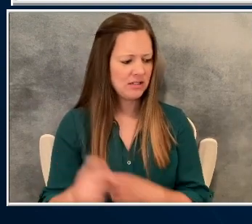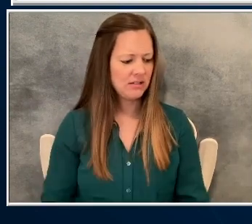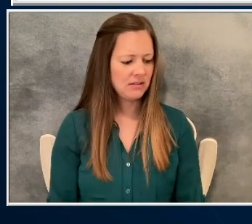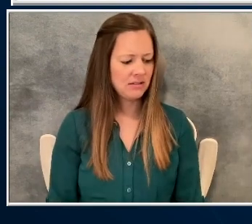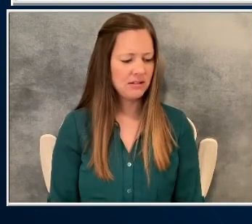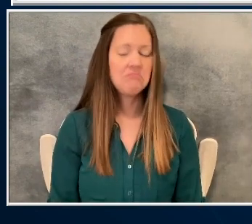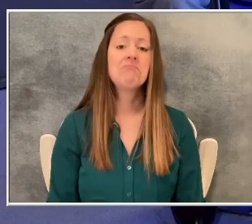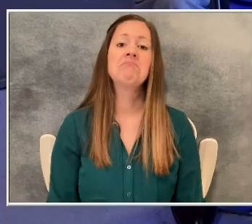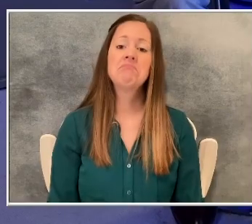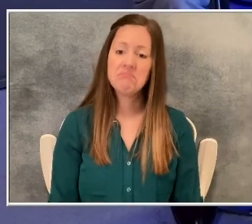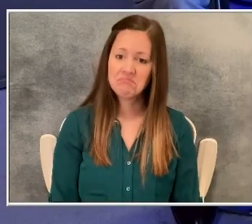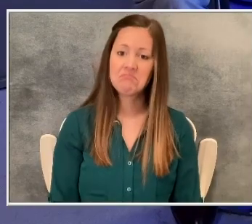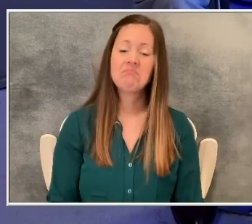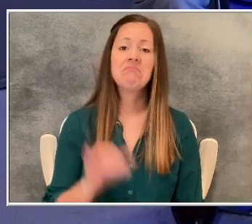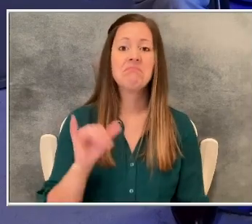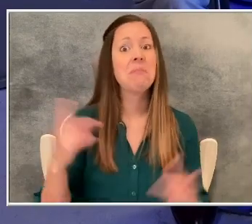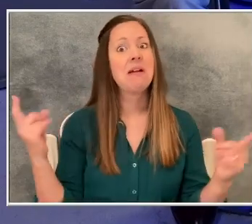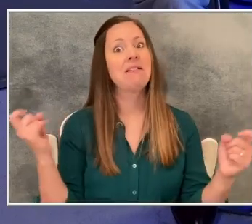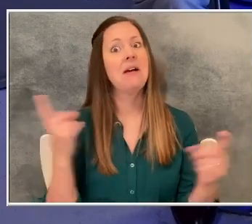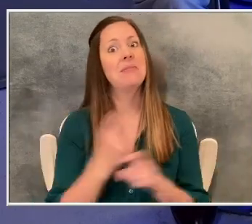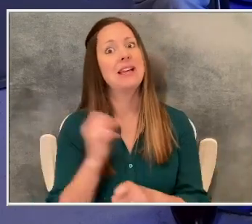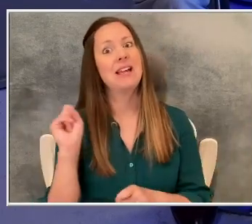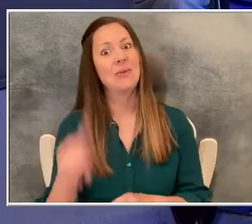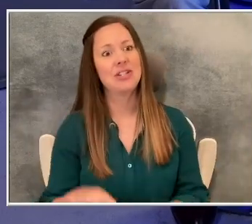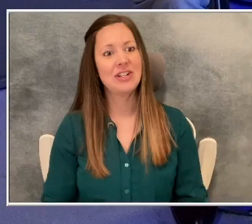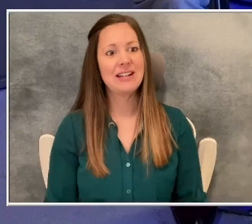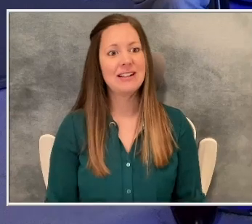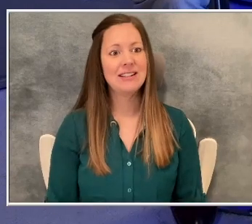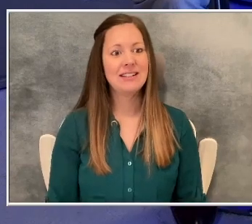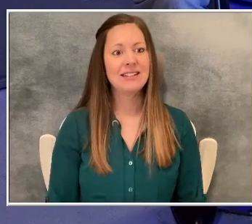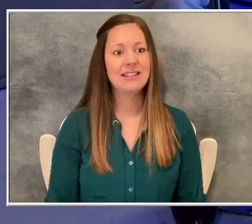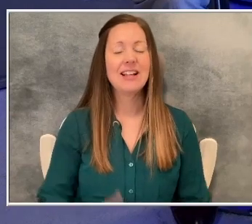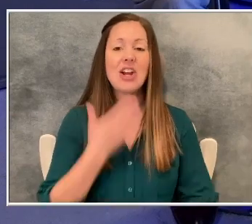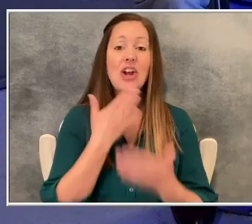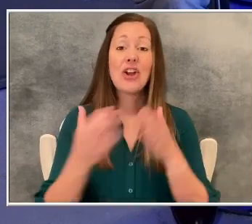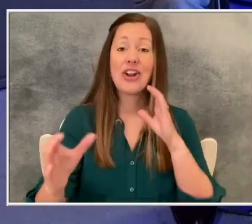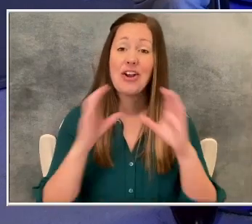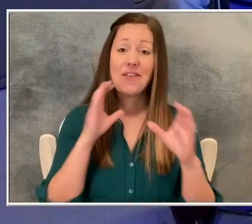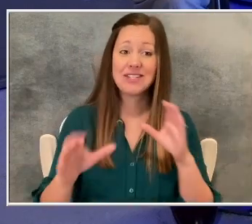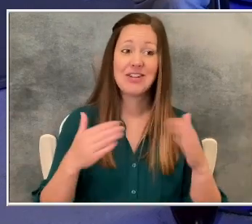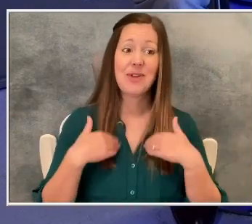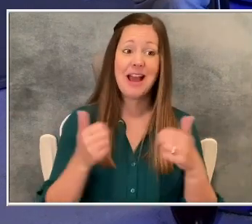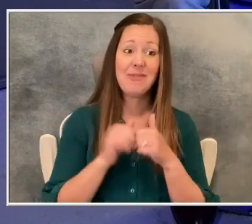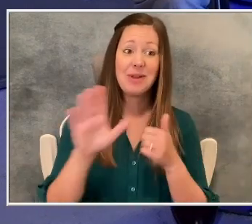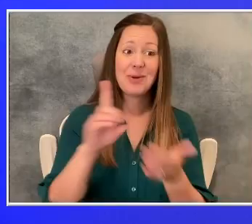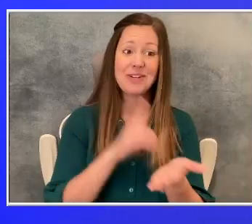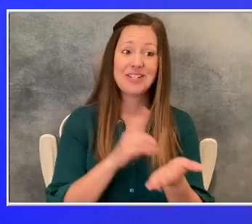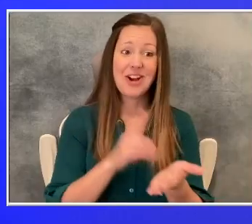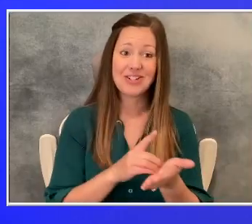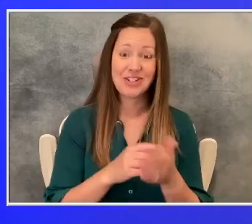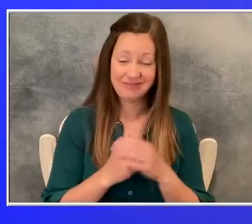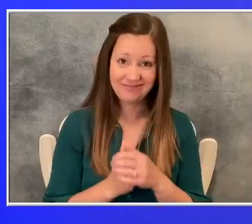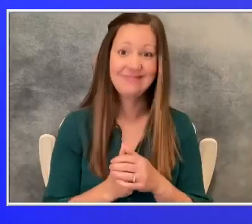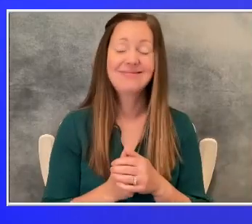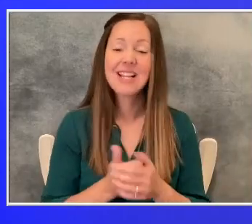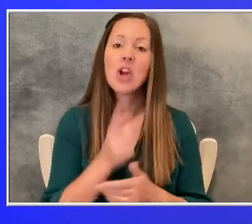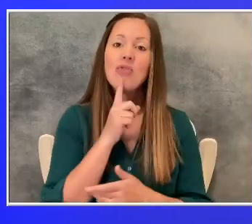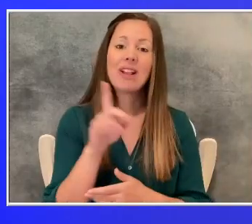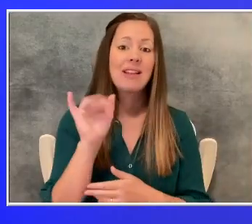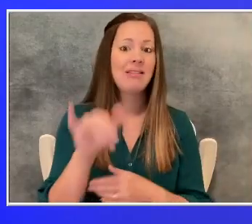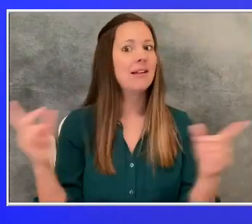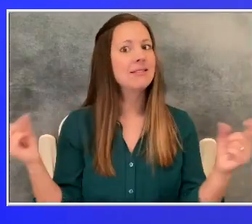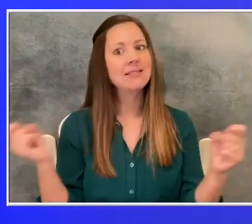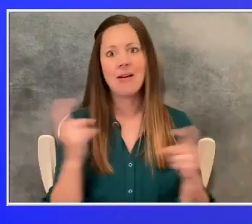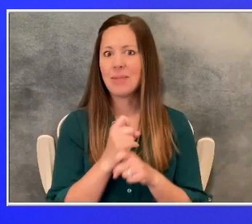complicated, layered question. Yeah. Right. I would say that's a good conversation to have with your doctor, is Yeah. how I would end that, because that's a complicated question